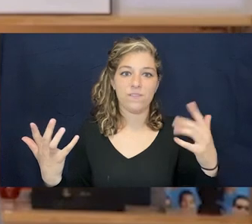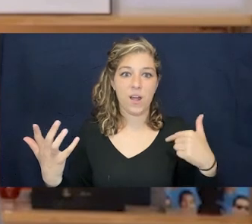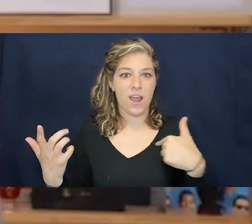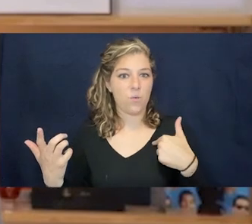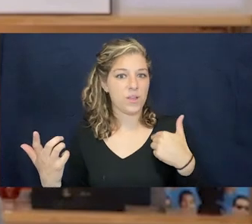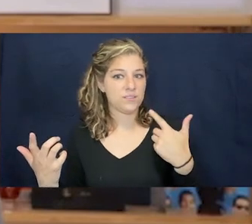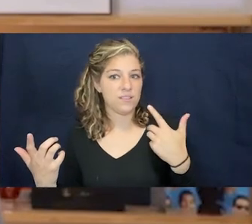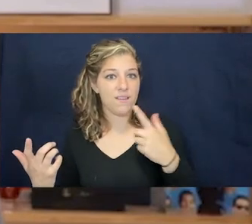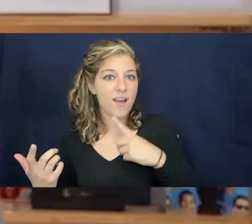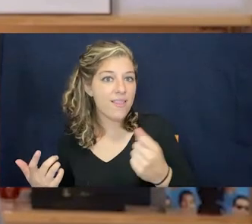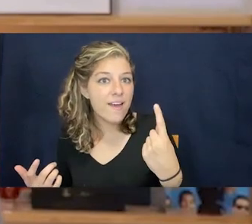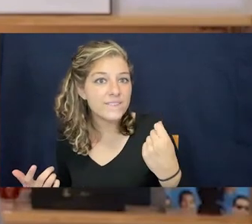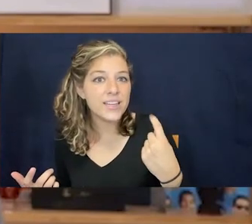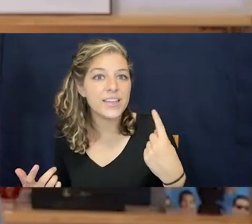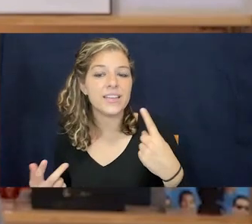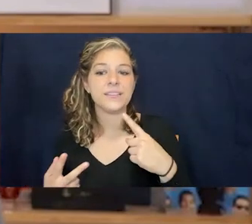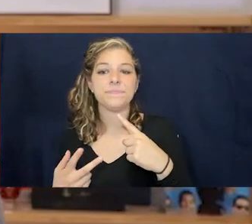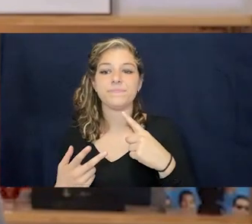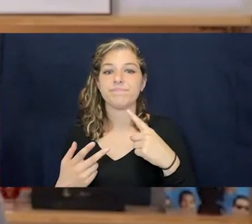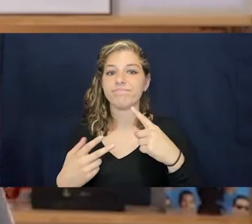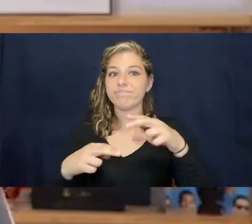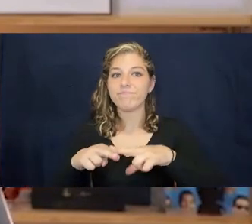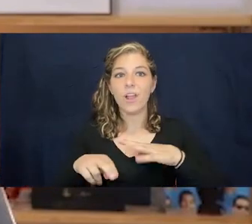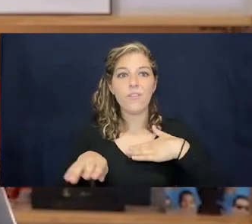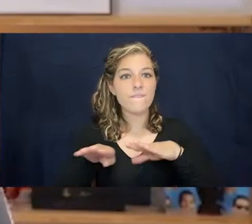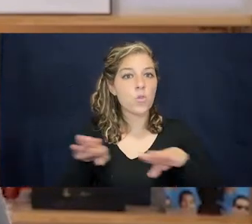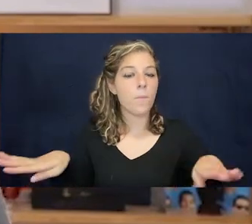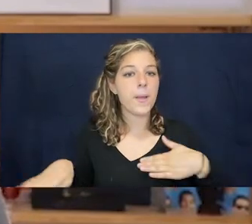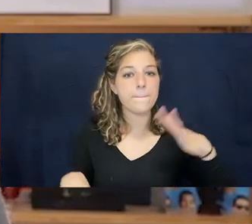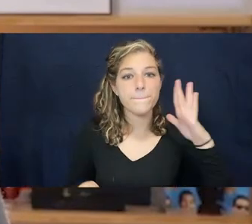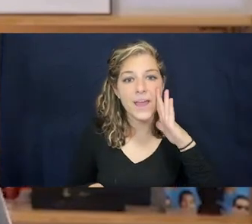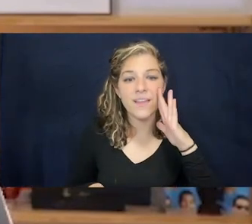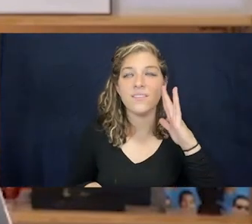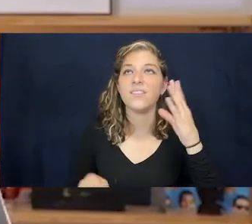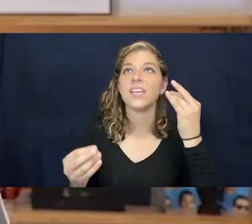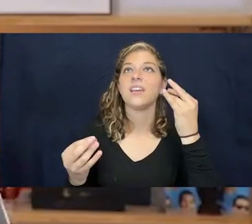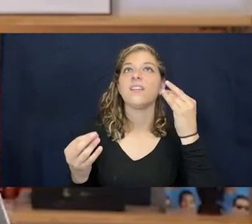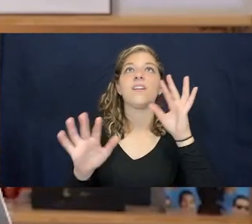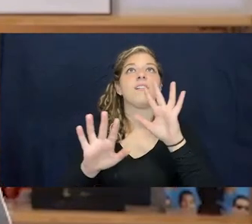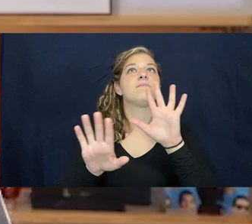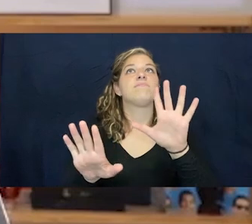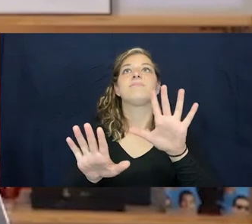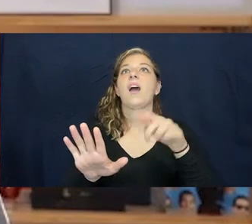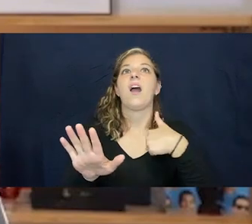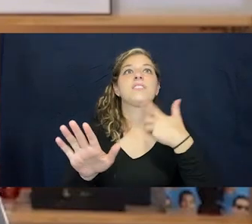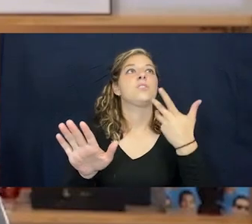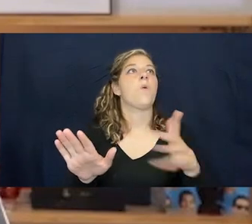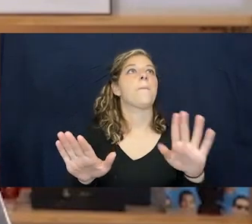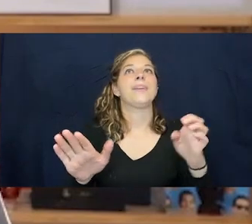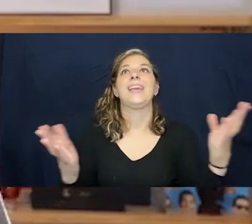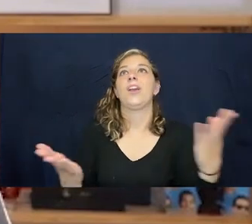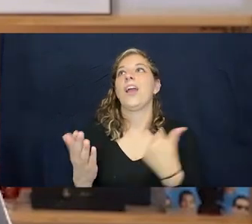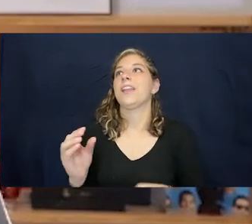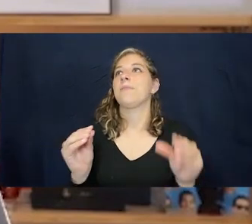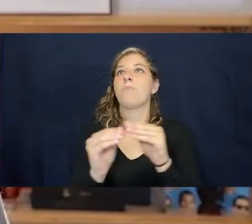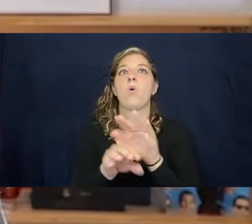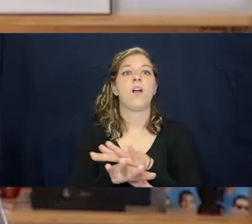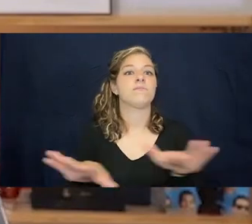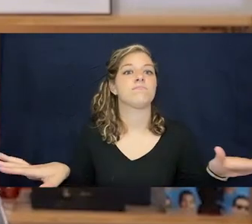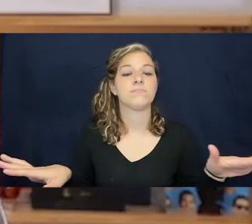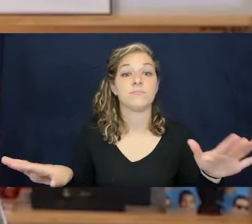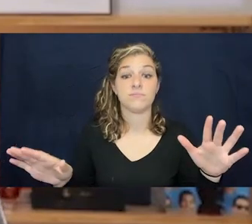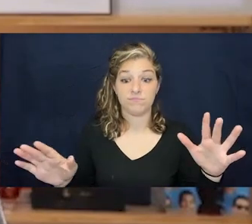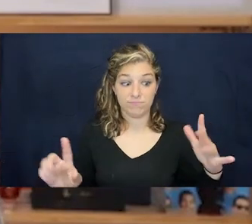from when I was 11 and sitting on the floor of my bedroom thinking that I didn't want to be here